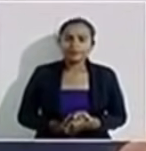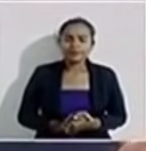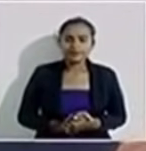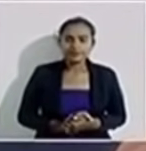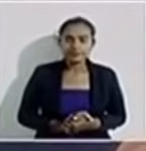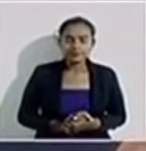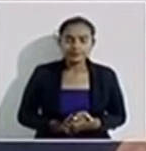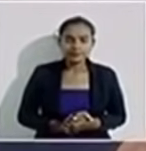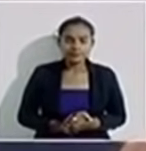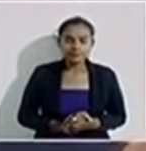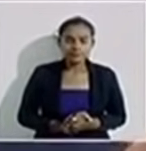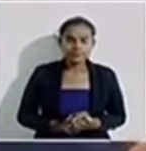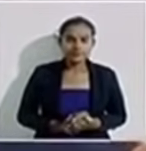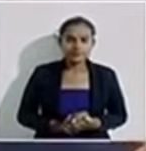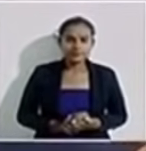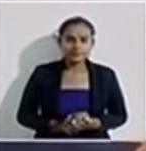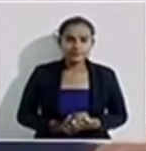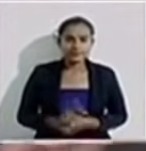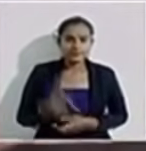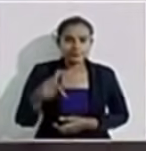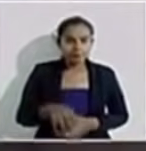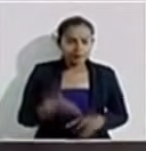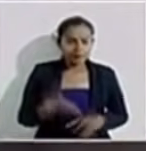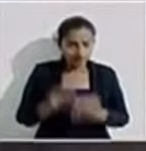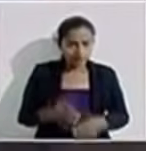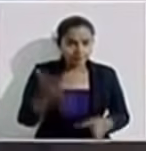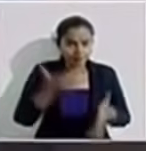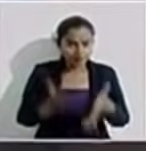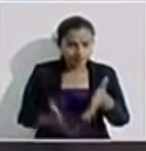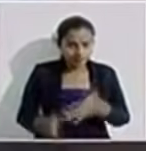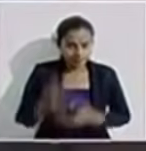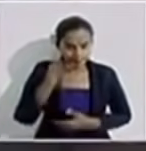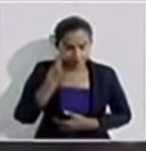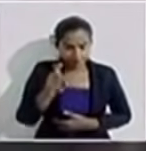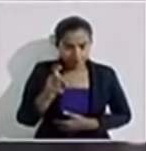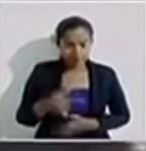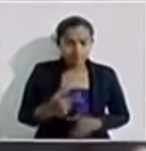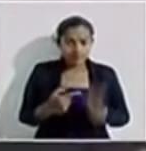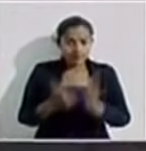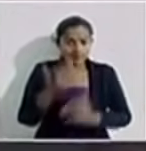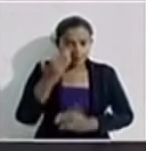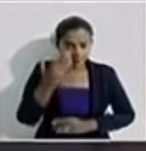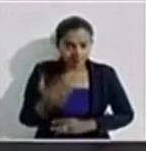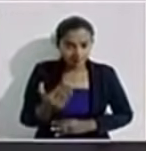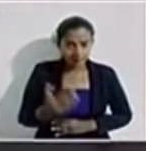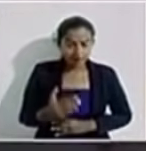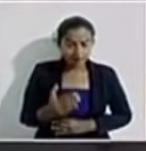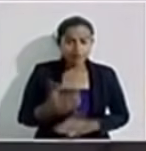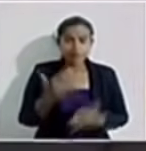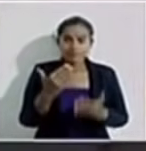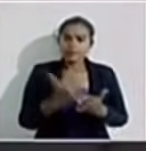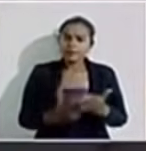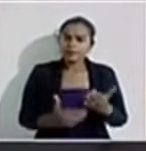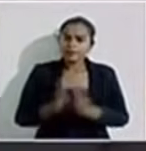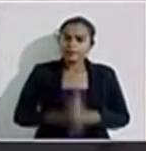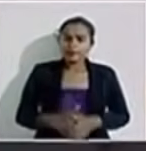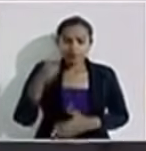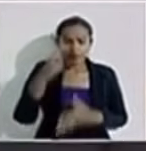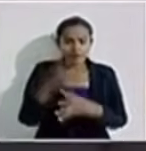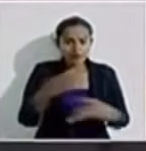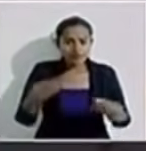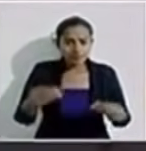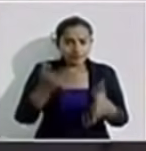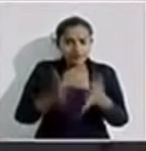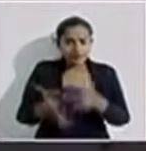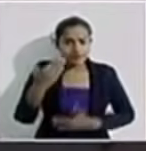Tonight on Crime Watch, we shed light on a series of undisclosed crimes that had occurred, unearthed